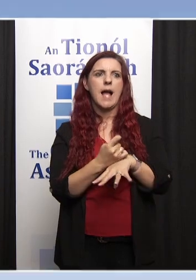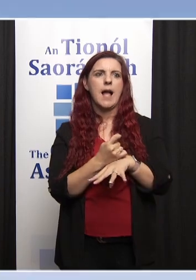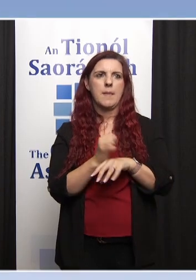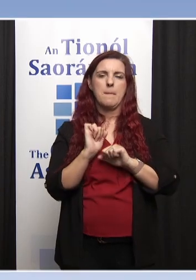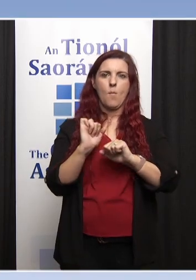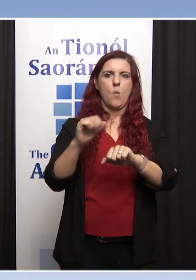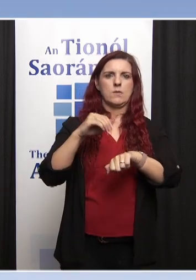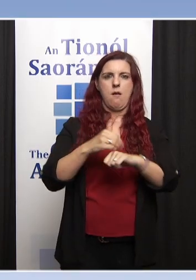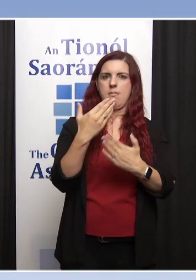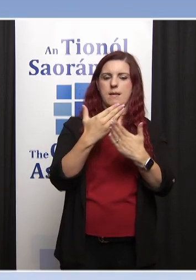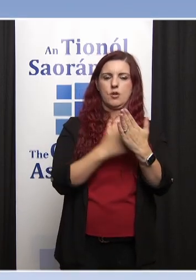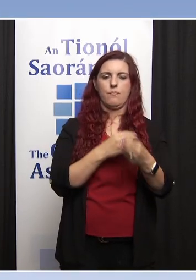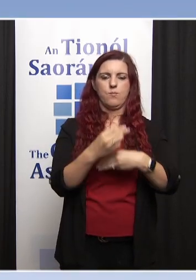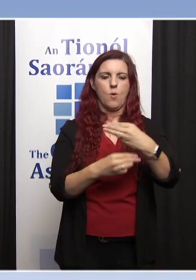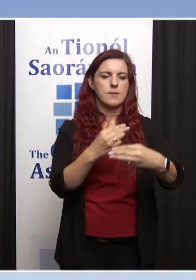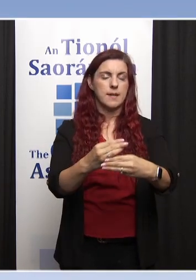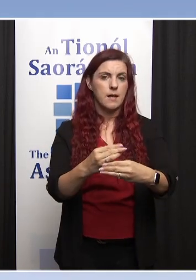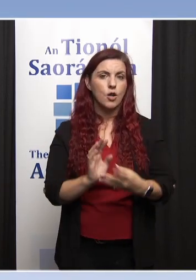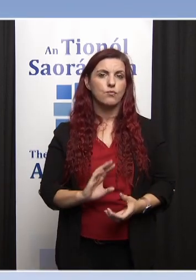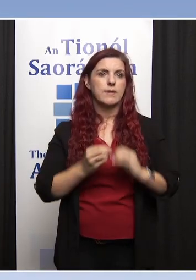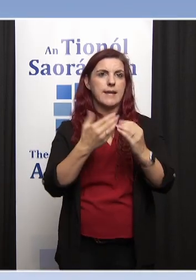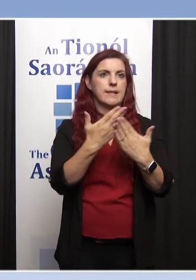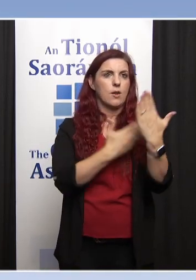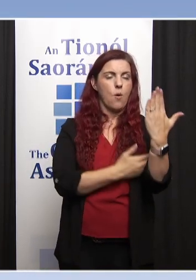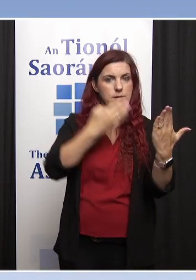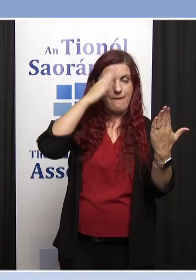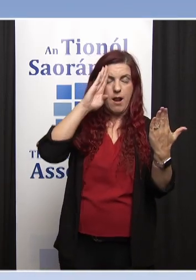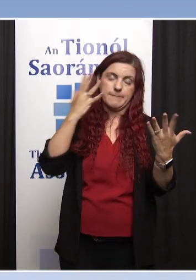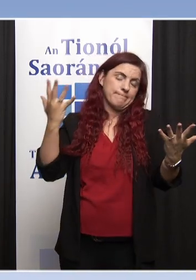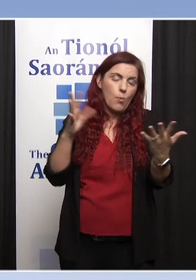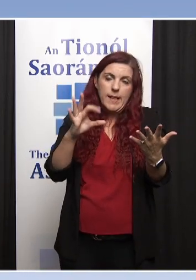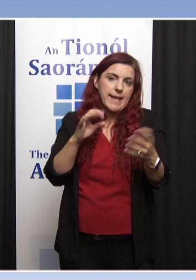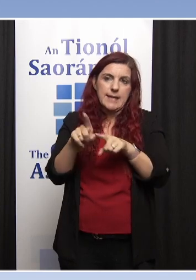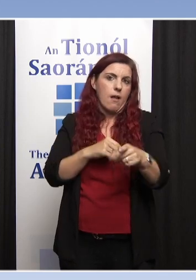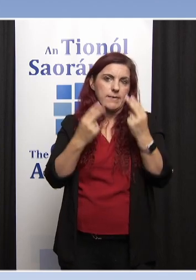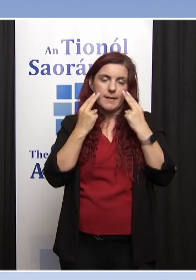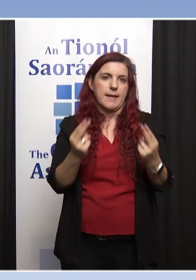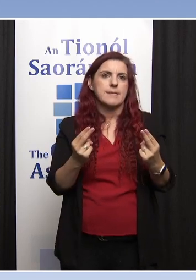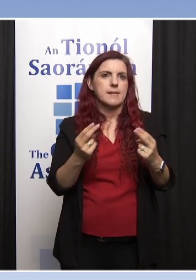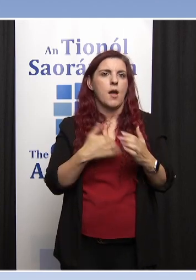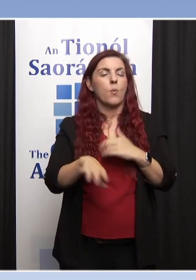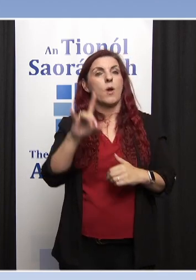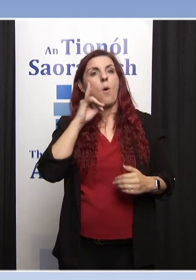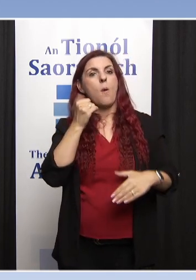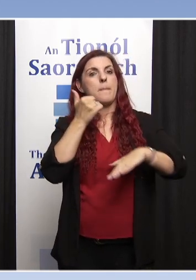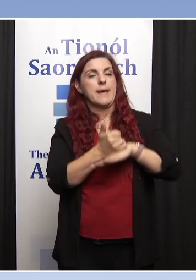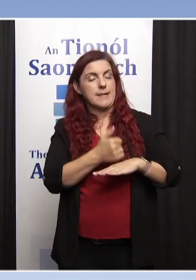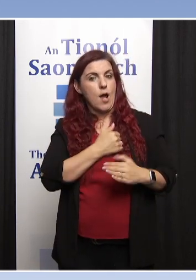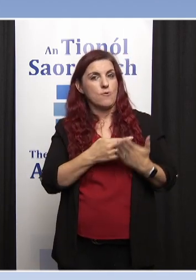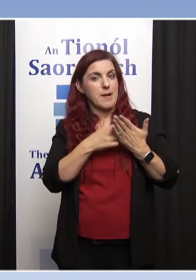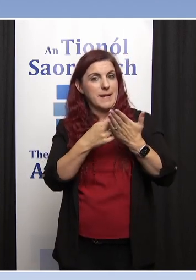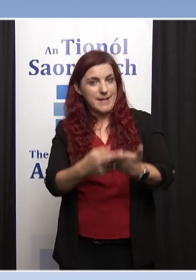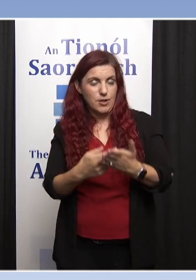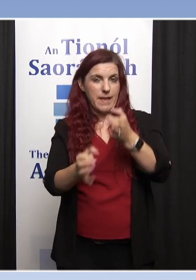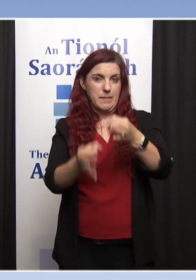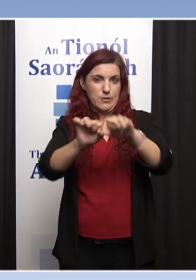process. Making the laws of the land takes as long as it takes. Now, we would hope that, based on our recommendations, that our political system,